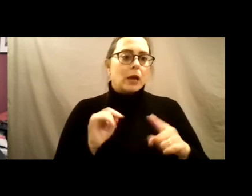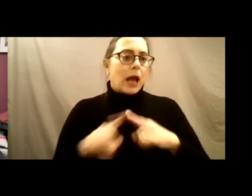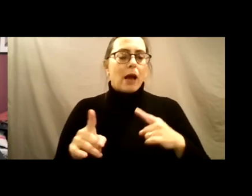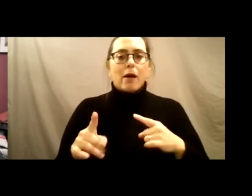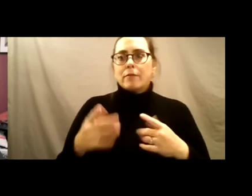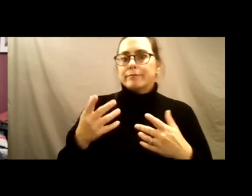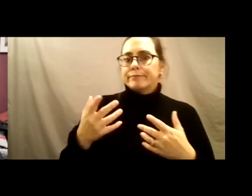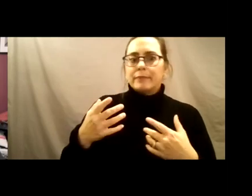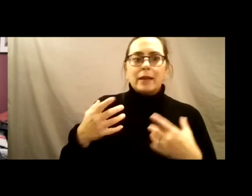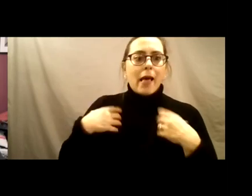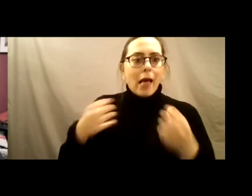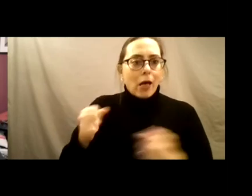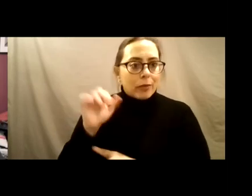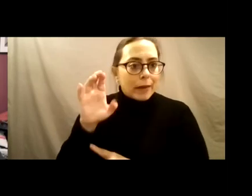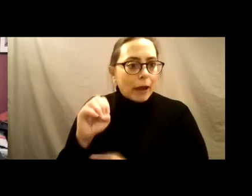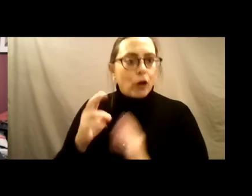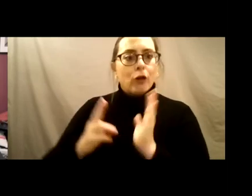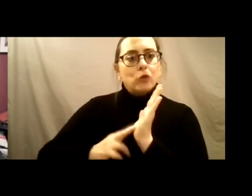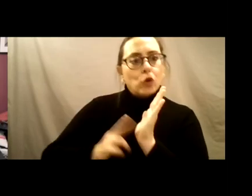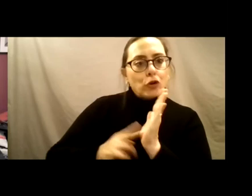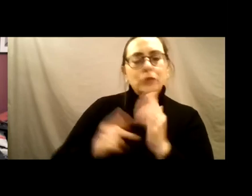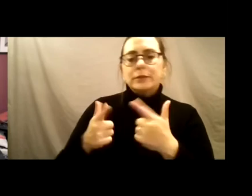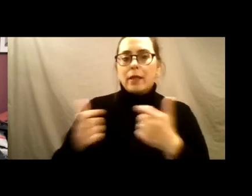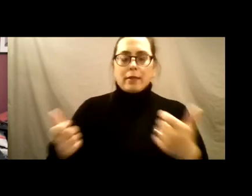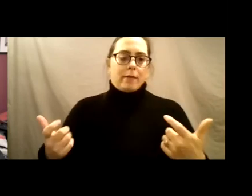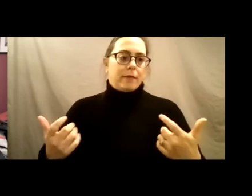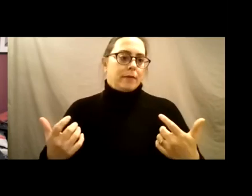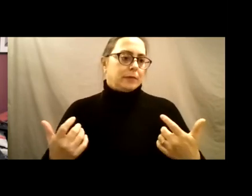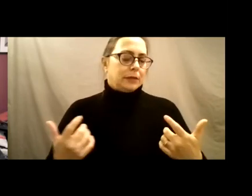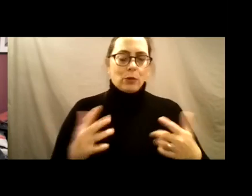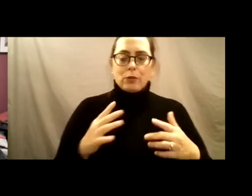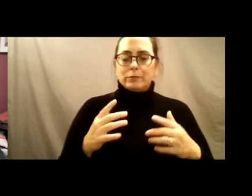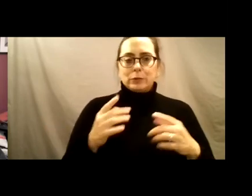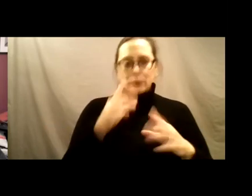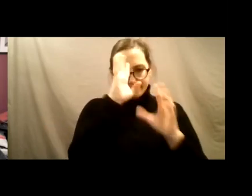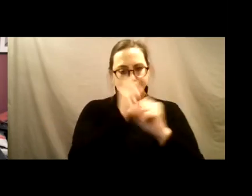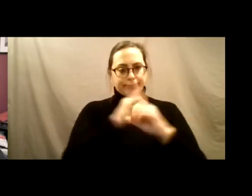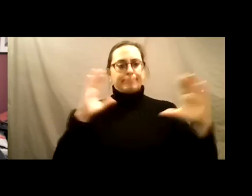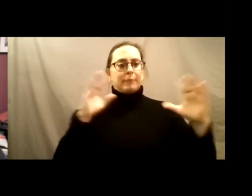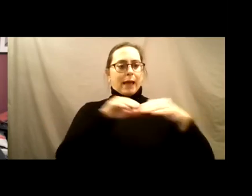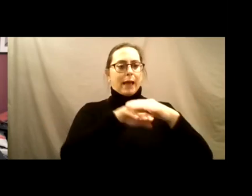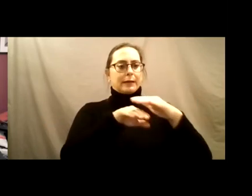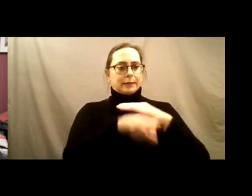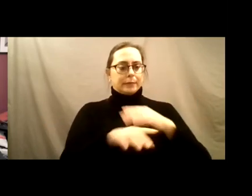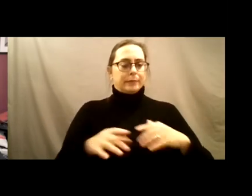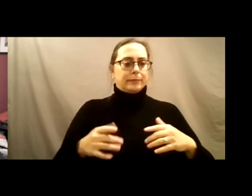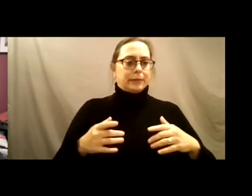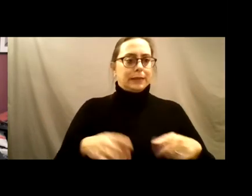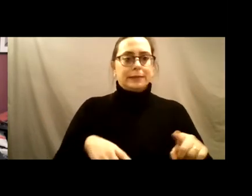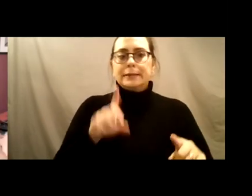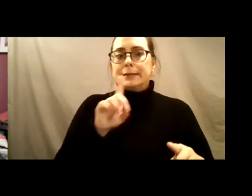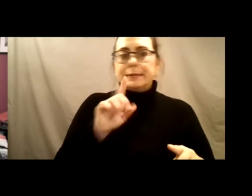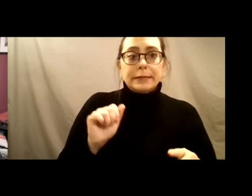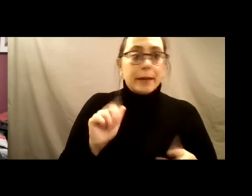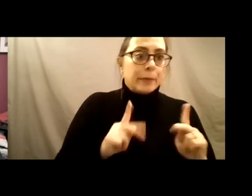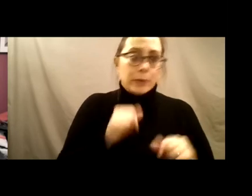professionals. There are so many ways that society tells us not to think about access because disabled people aren't supposed to be around and visible and